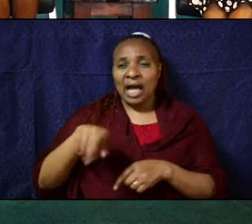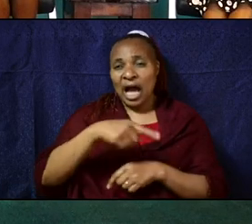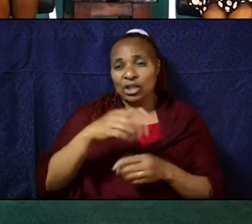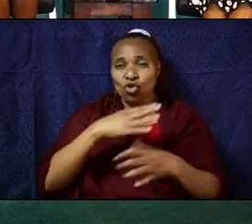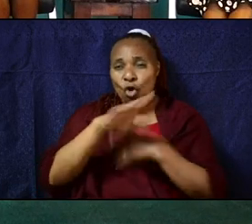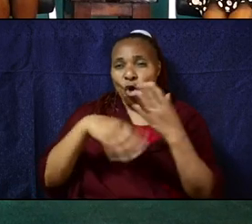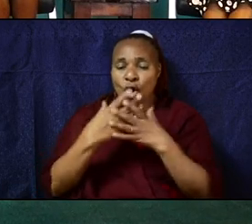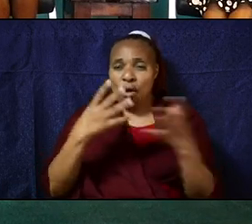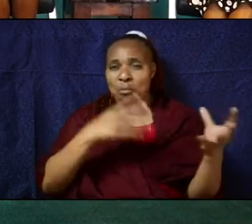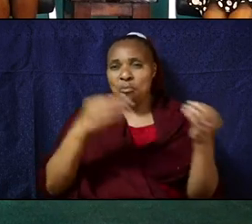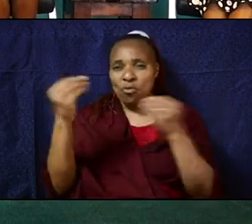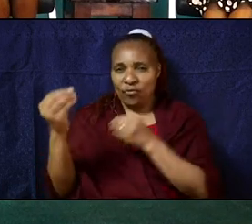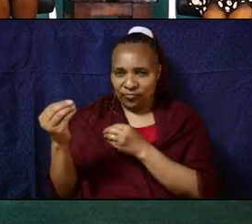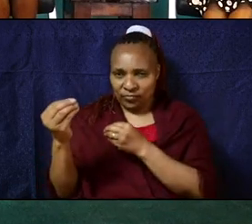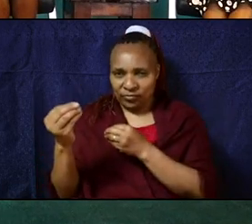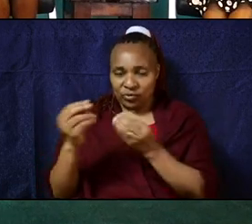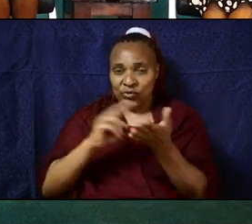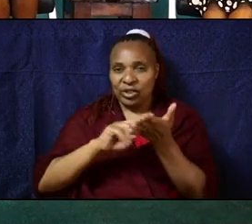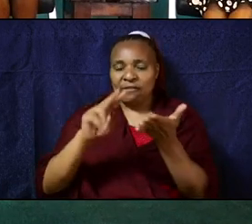the flashlight.